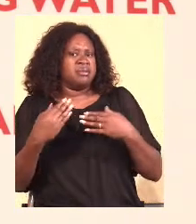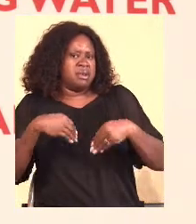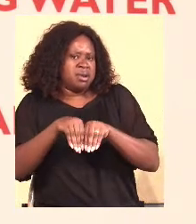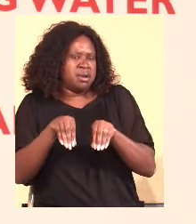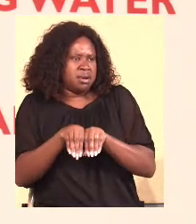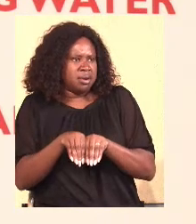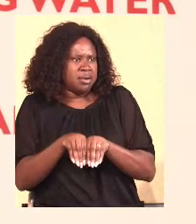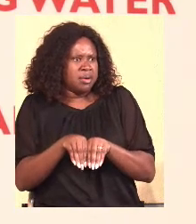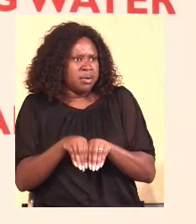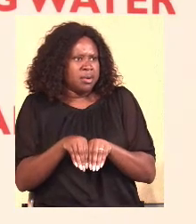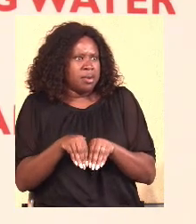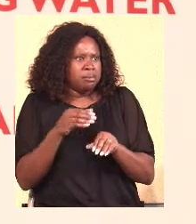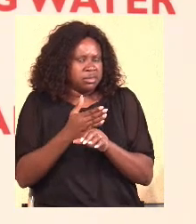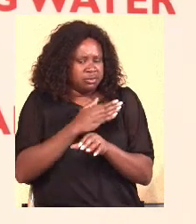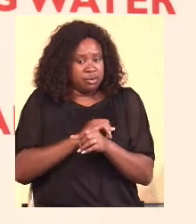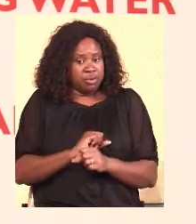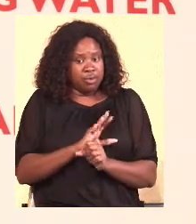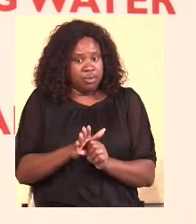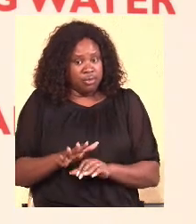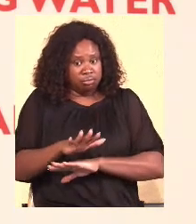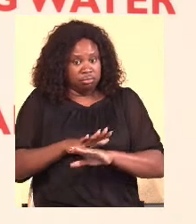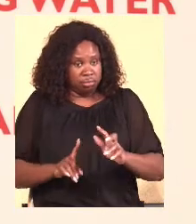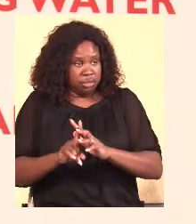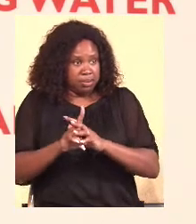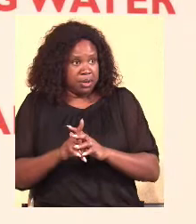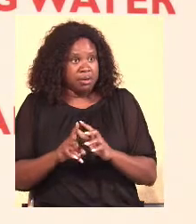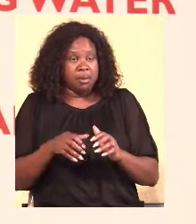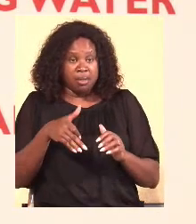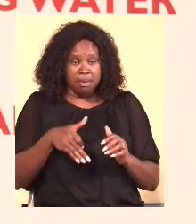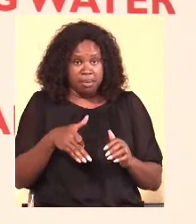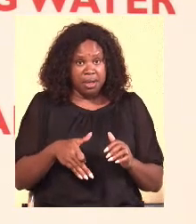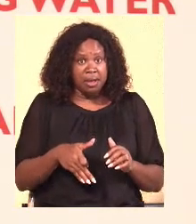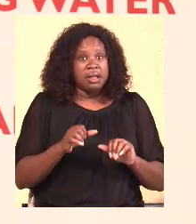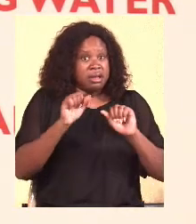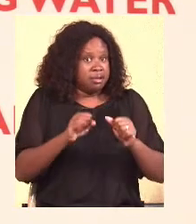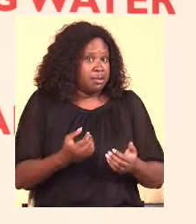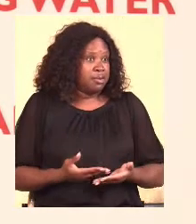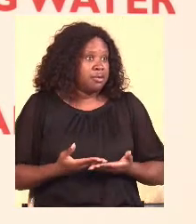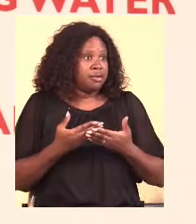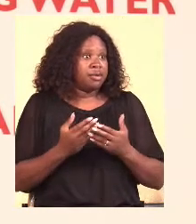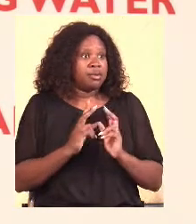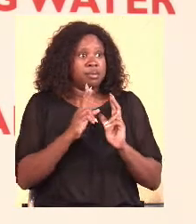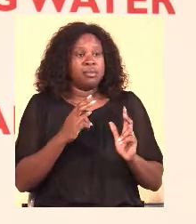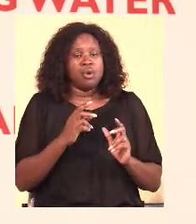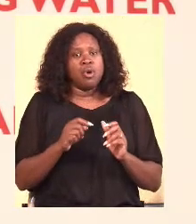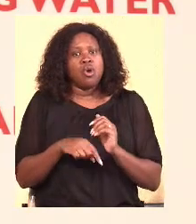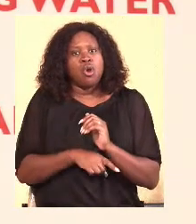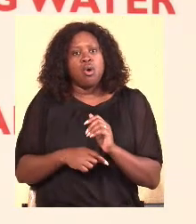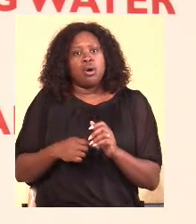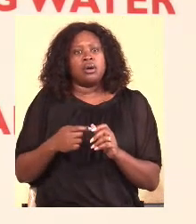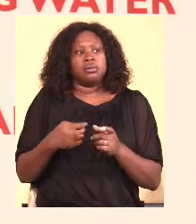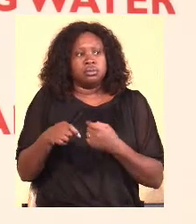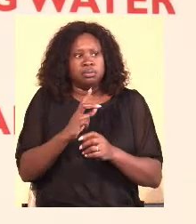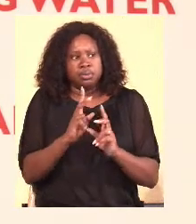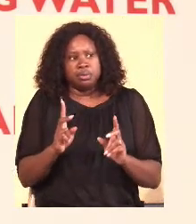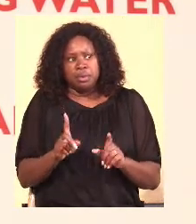been doing since or before the COVID situation came in the country. And it could assist also those local marketers that are selling